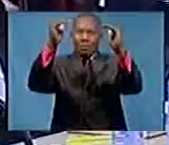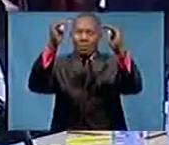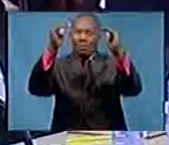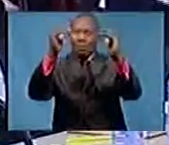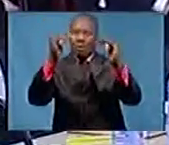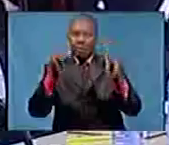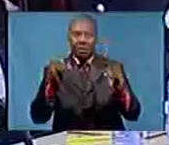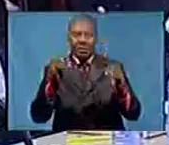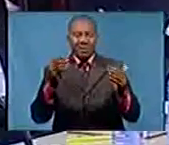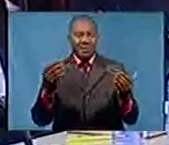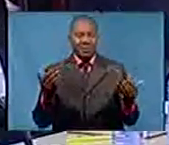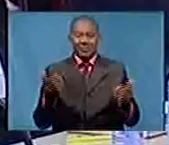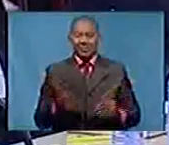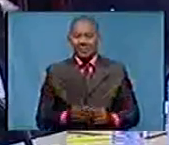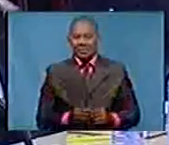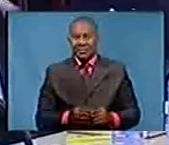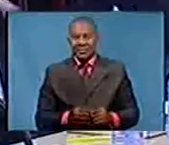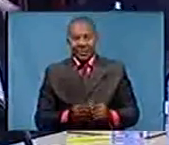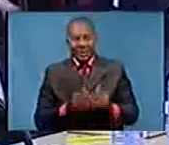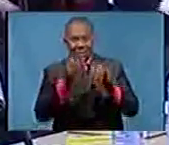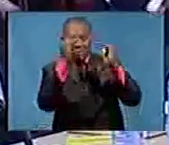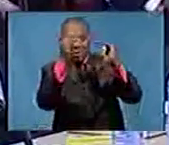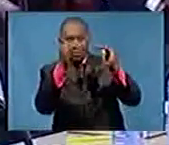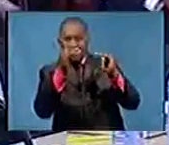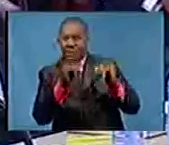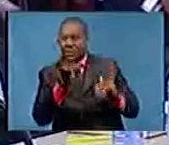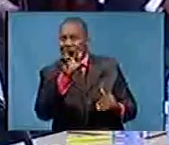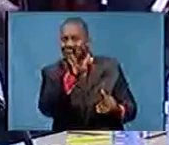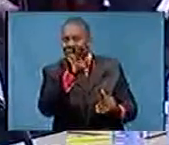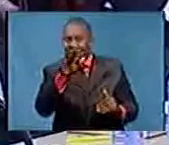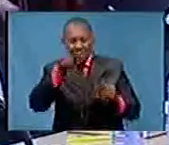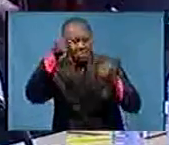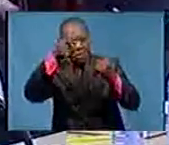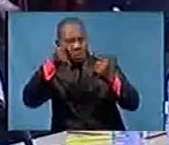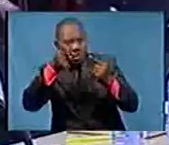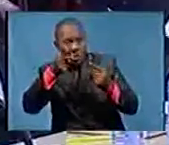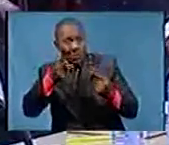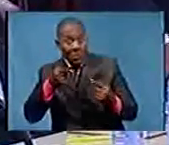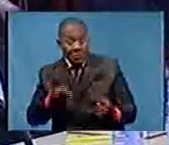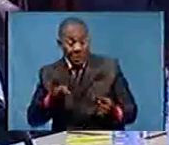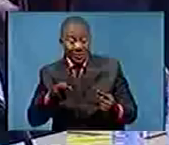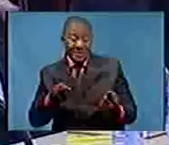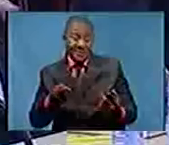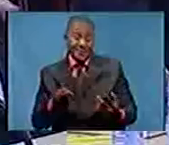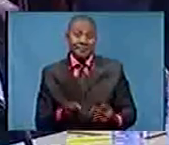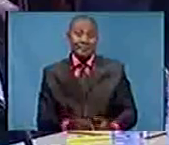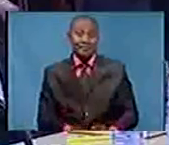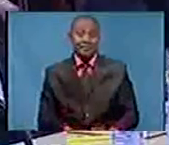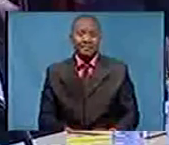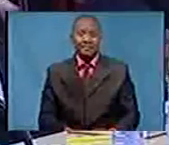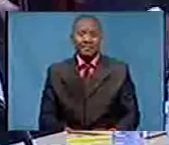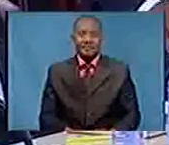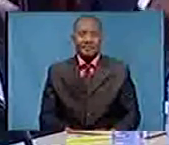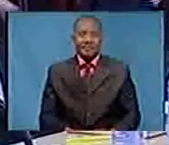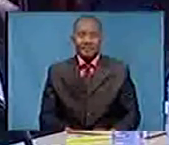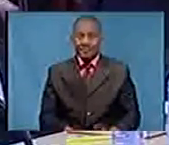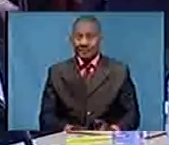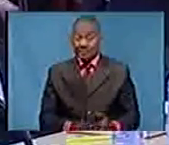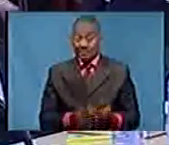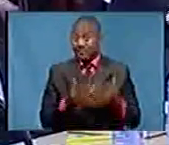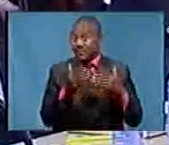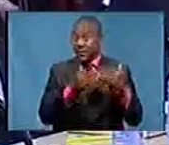Lord, about 33 points, guidelines. And after it was